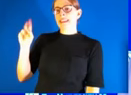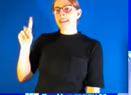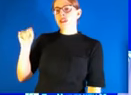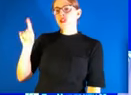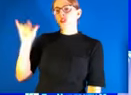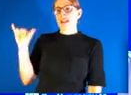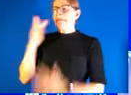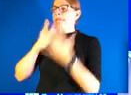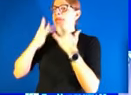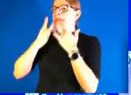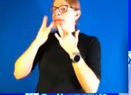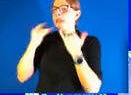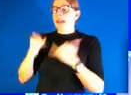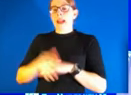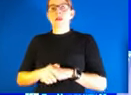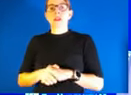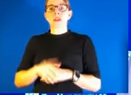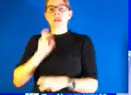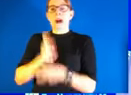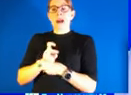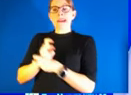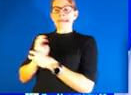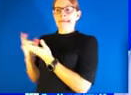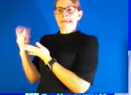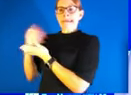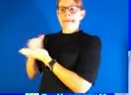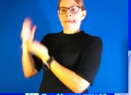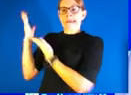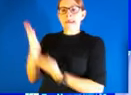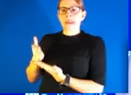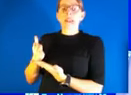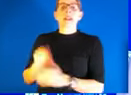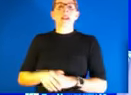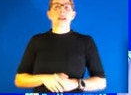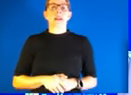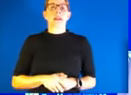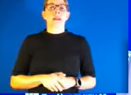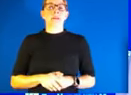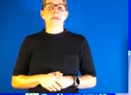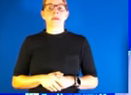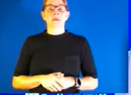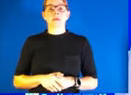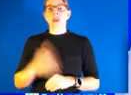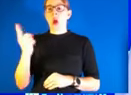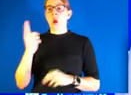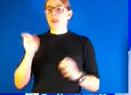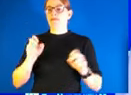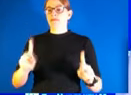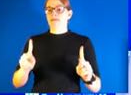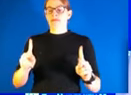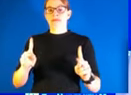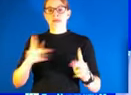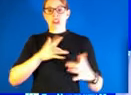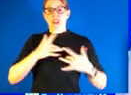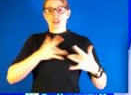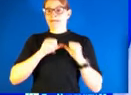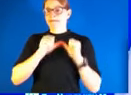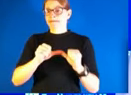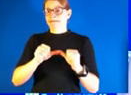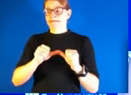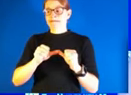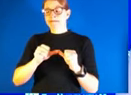and so it's just hard getting those supplies to us. So, you know, there always is that chance. We always have to be concerned and weary of